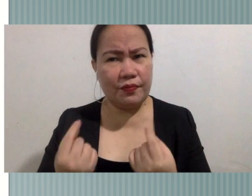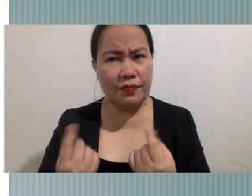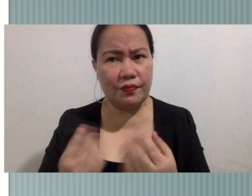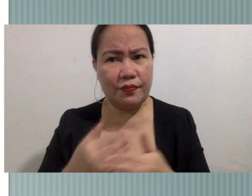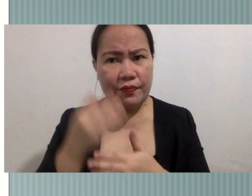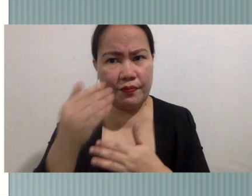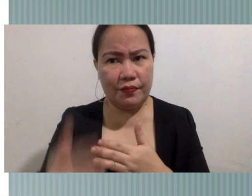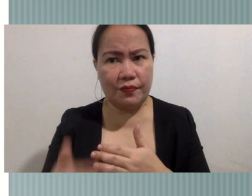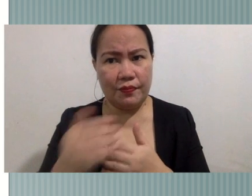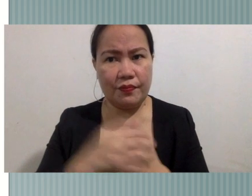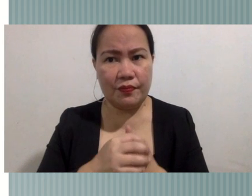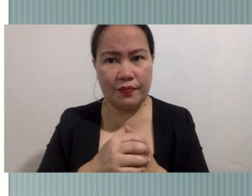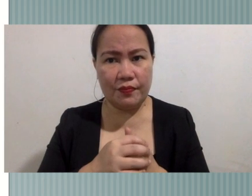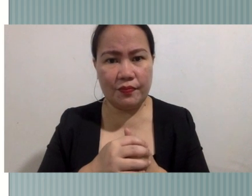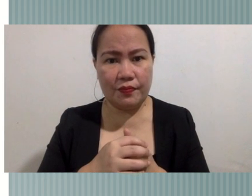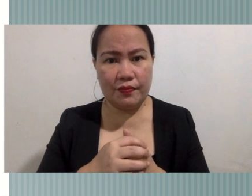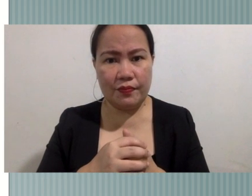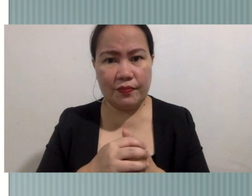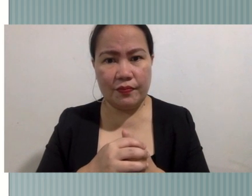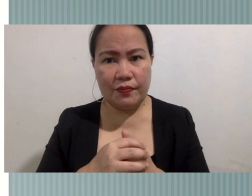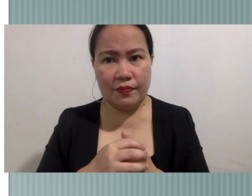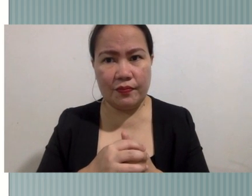anong gagawin?